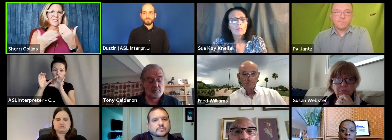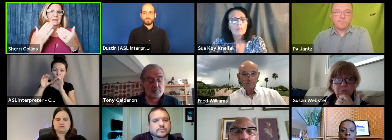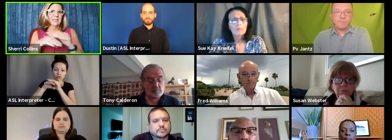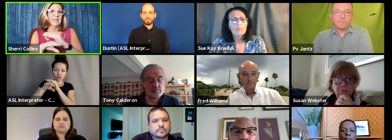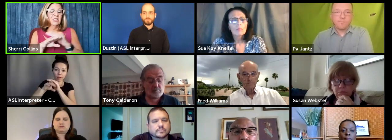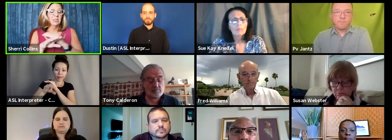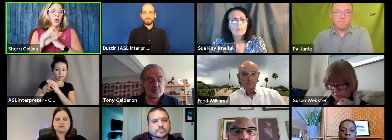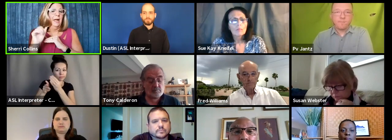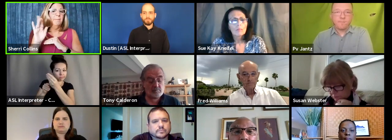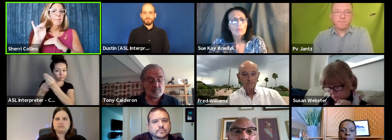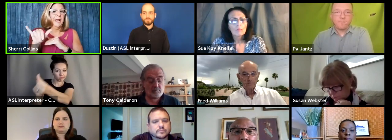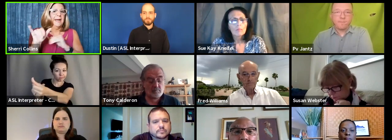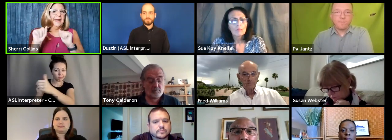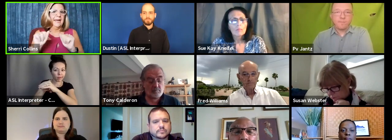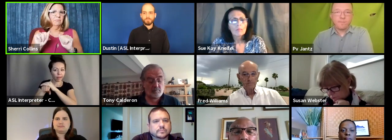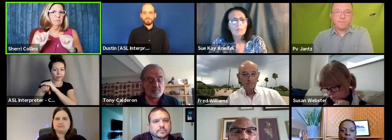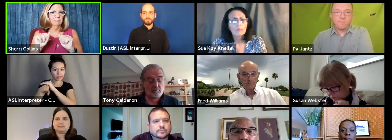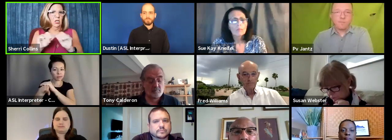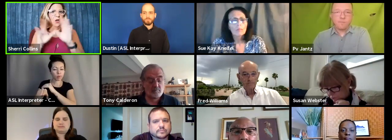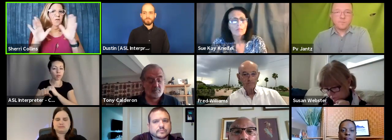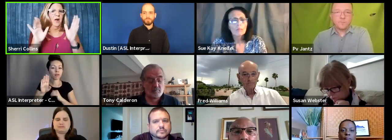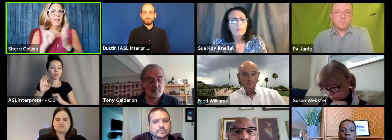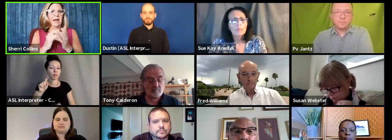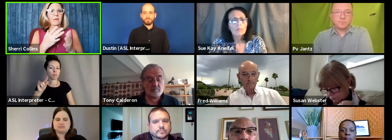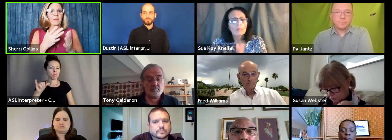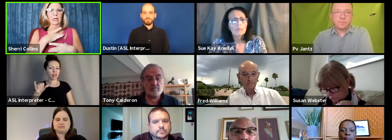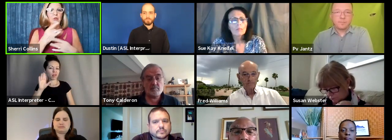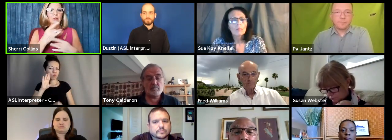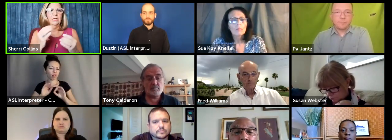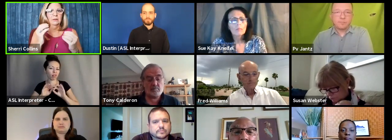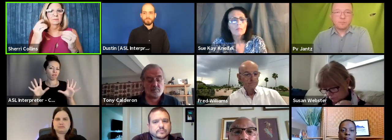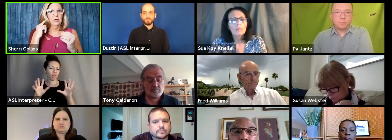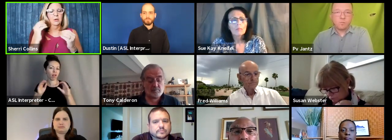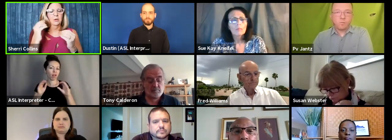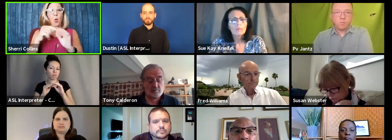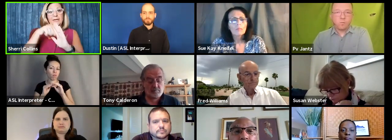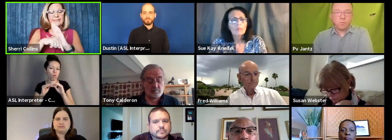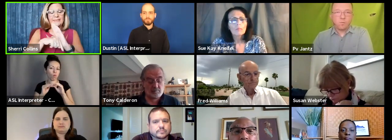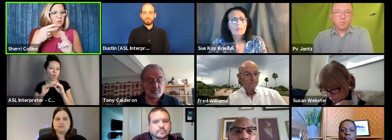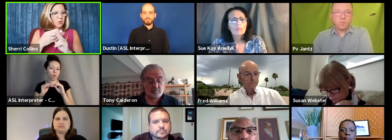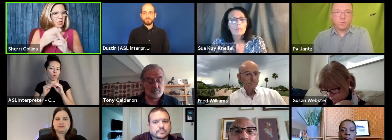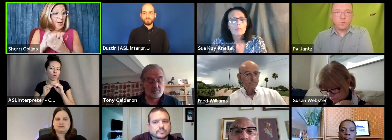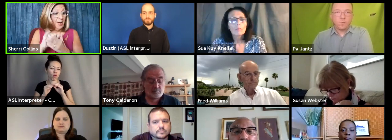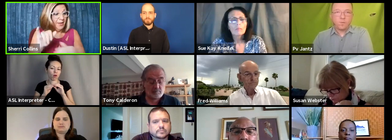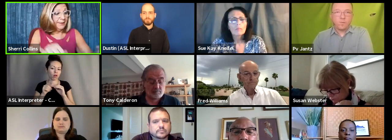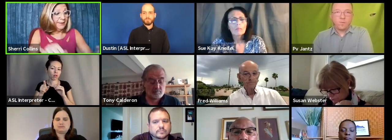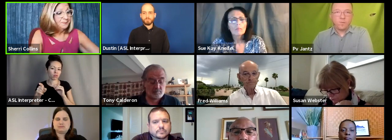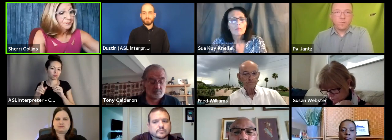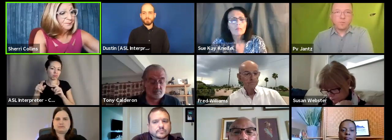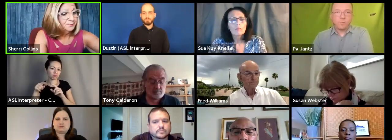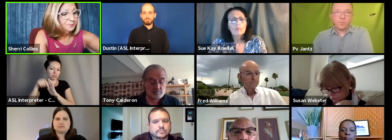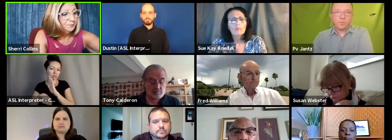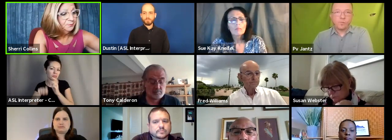is accessible. And Betty can clarify that if you're interested in hearing more details about